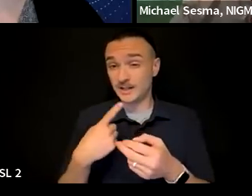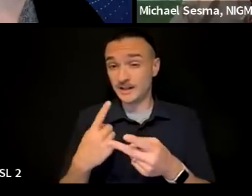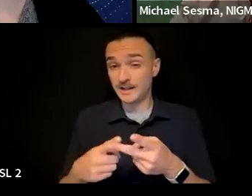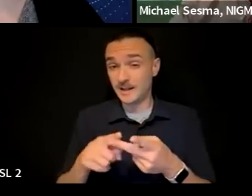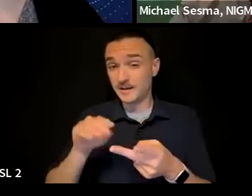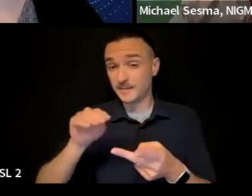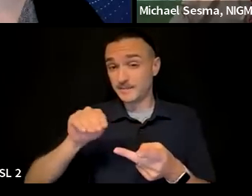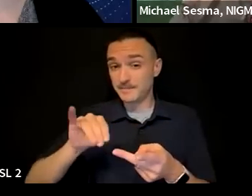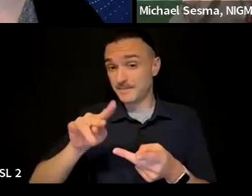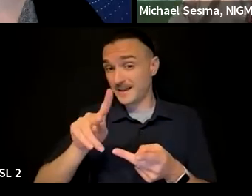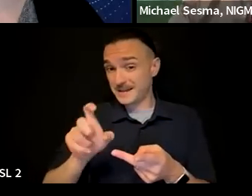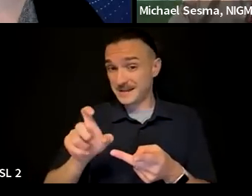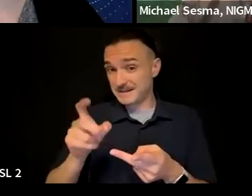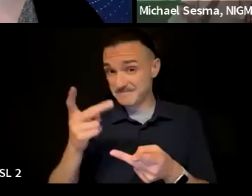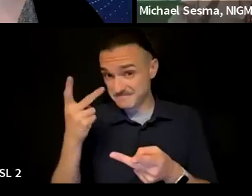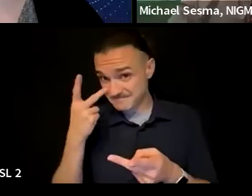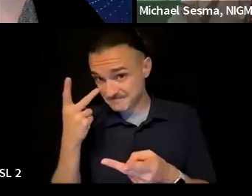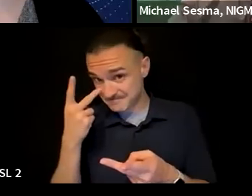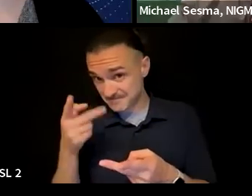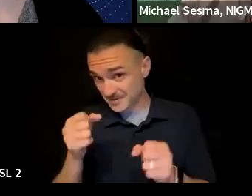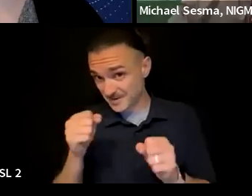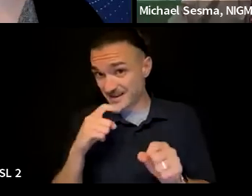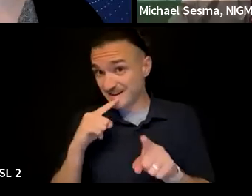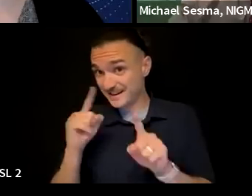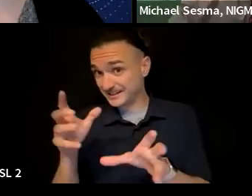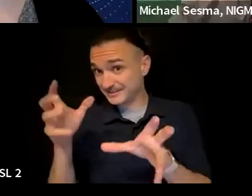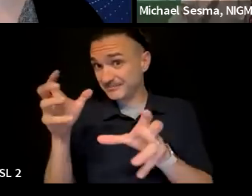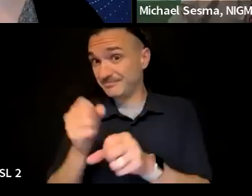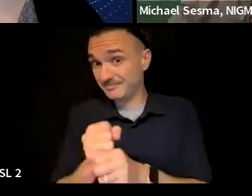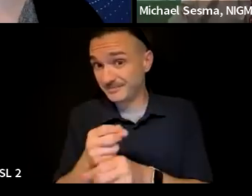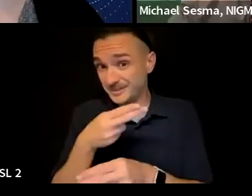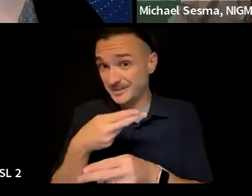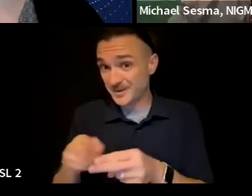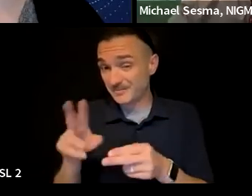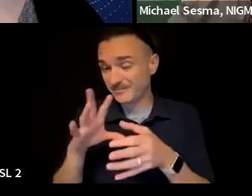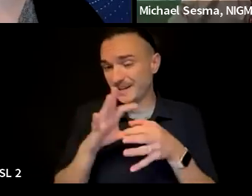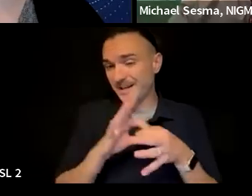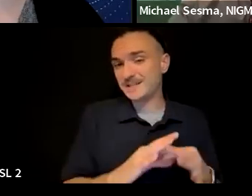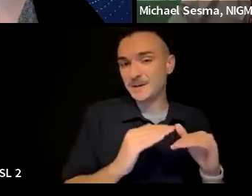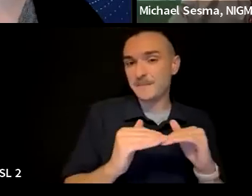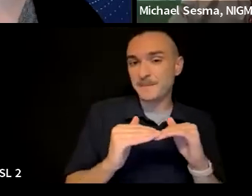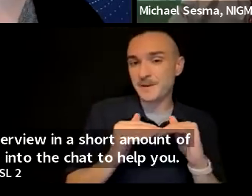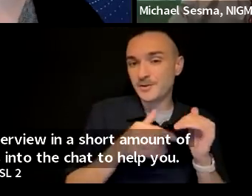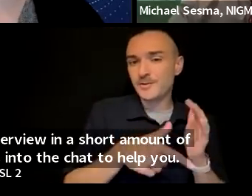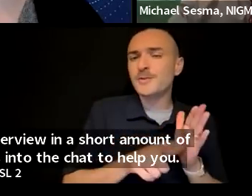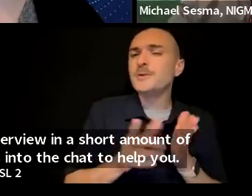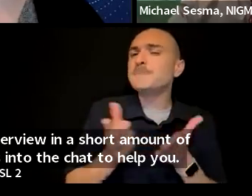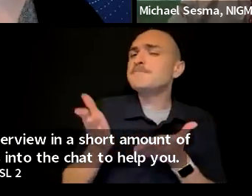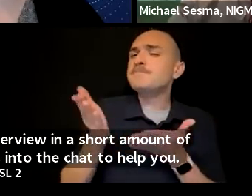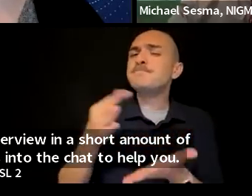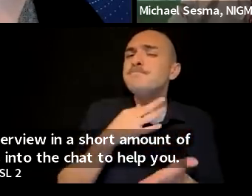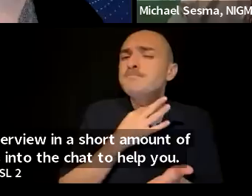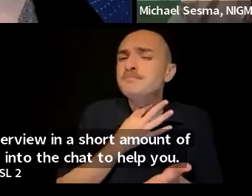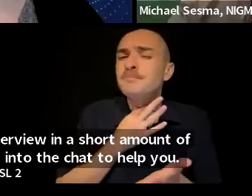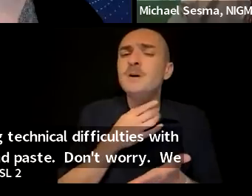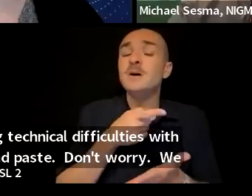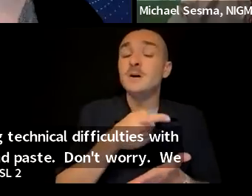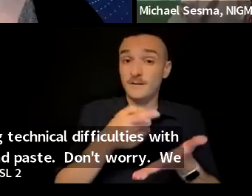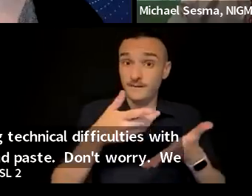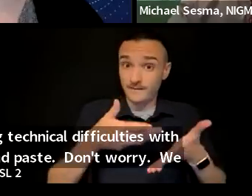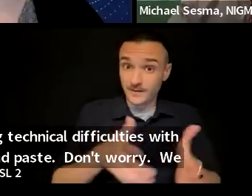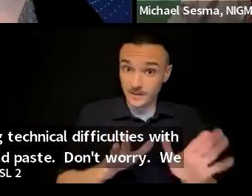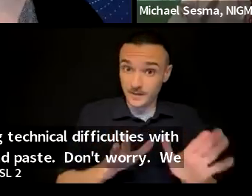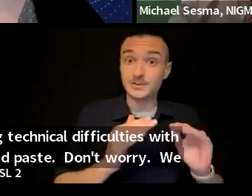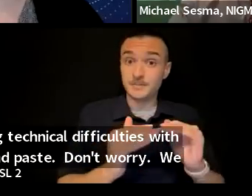also answer this. It has to do with peer review as well. But how are proposals recommended for funding once the peer reviews are